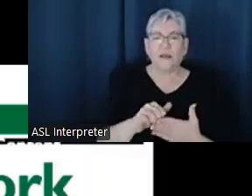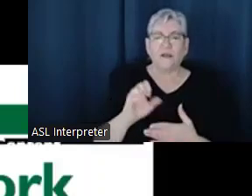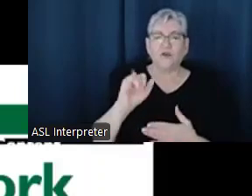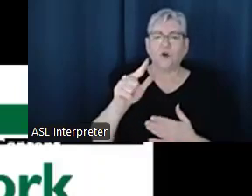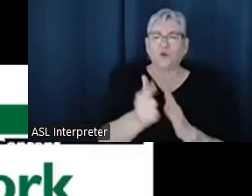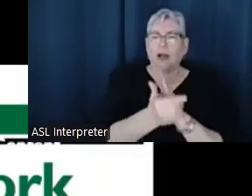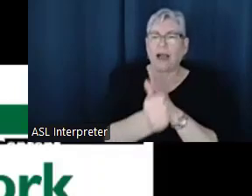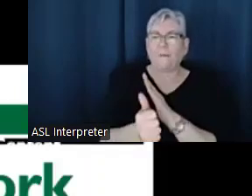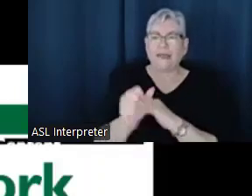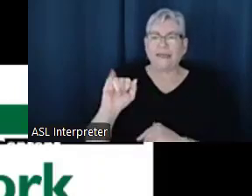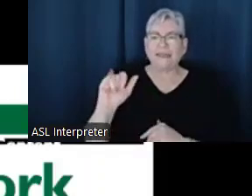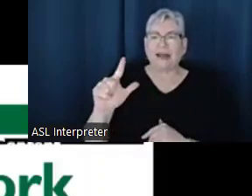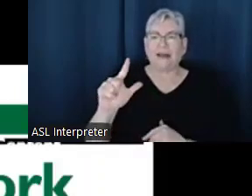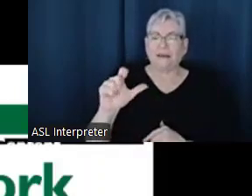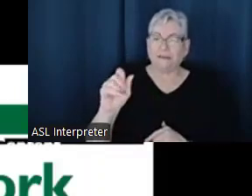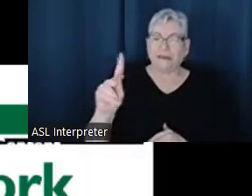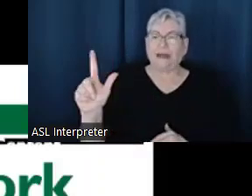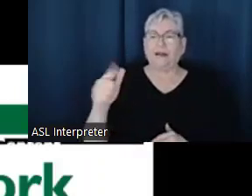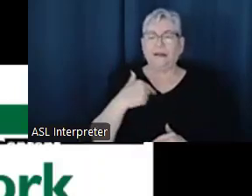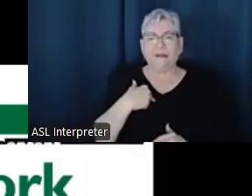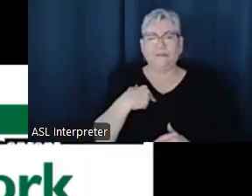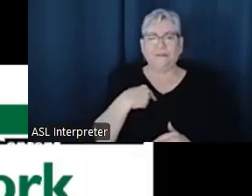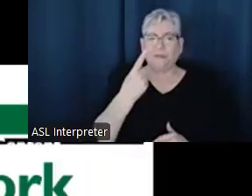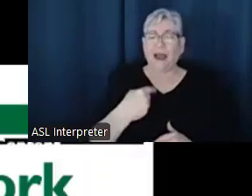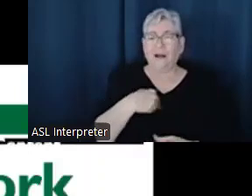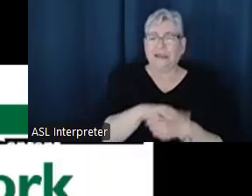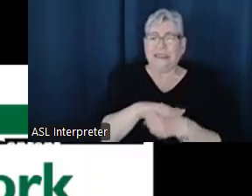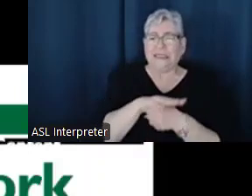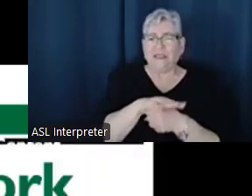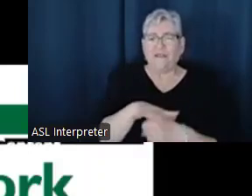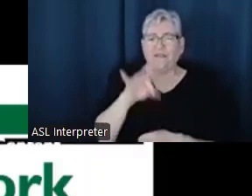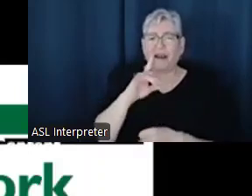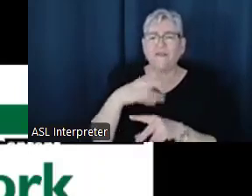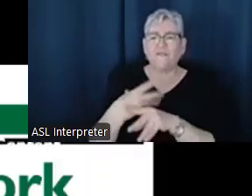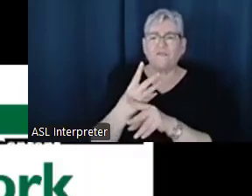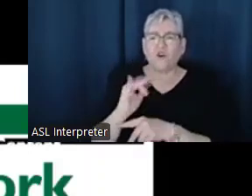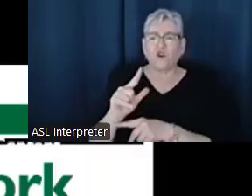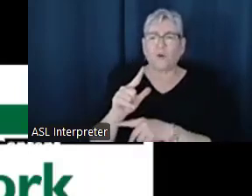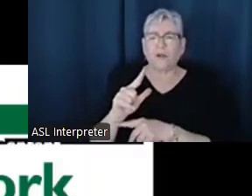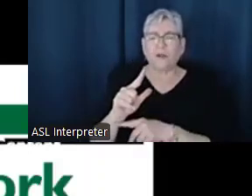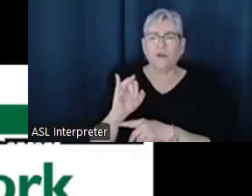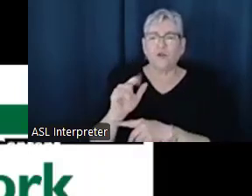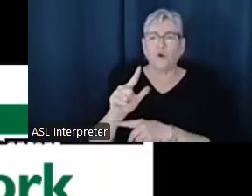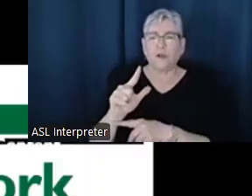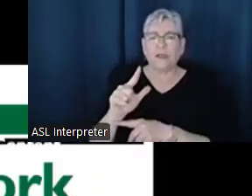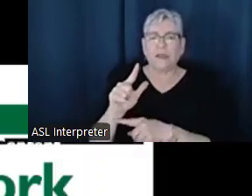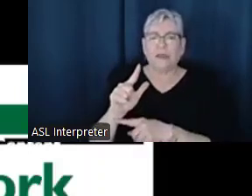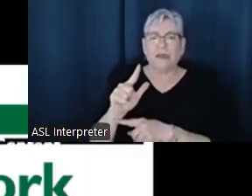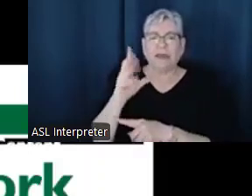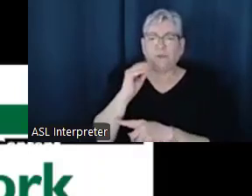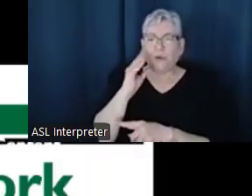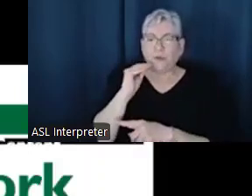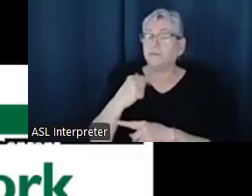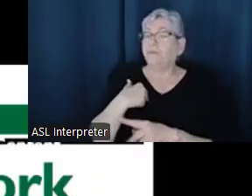mentioned that I was stressing myself out trying to find a virtual social experience for my youth, and then I paused